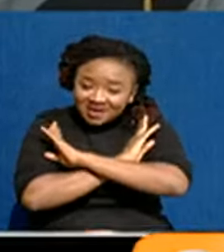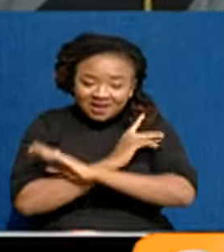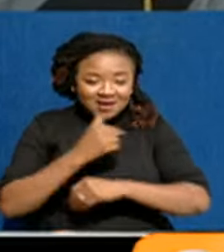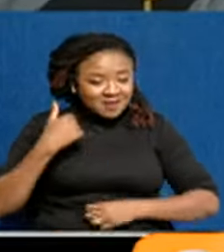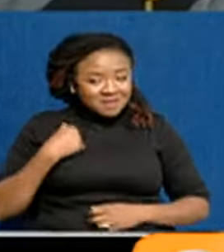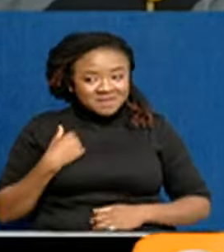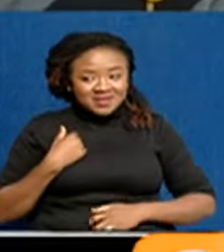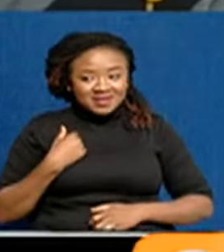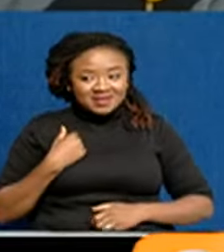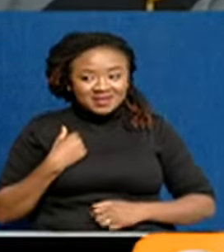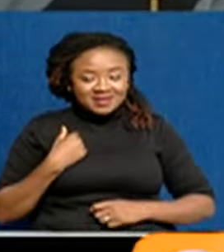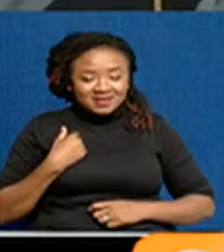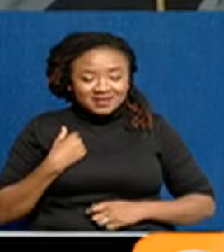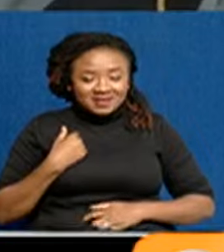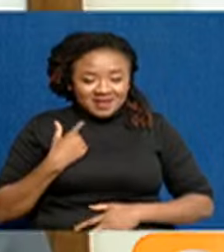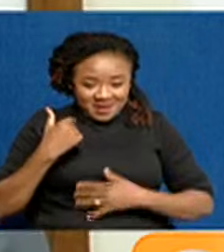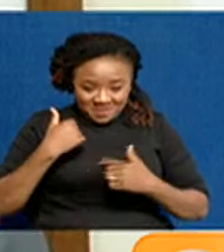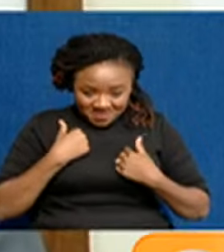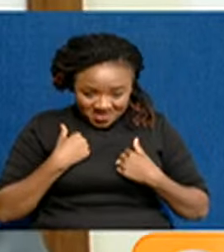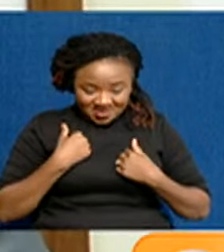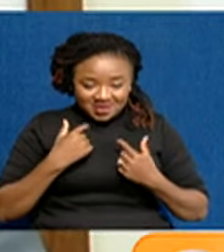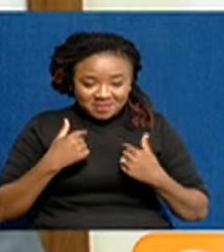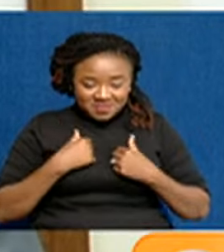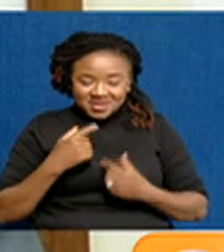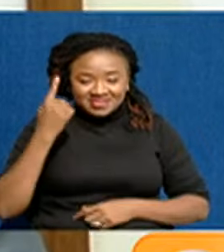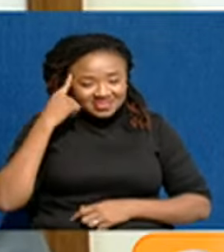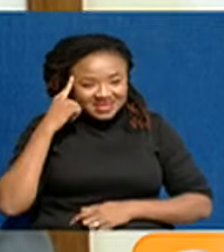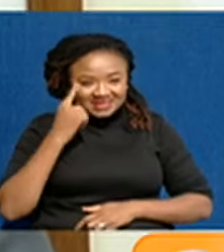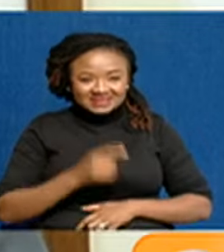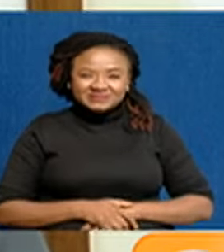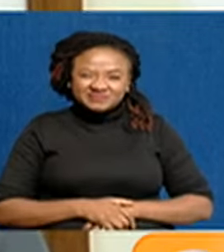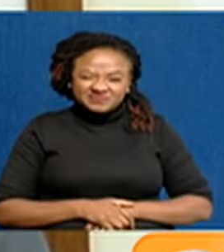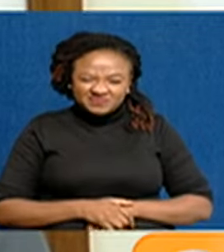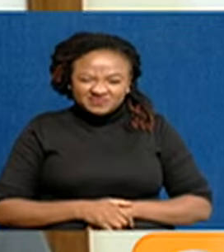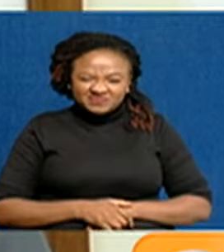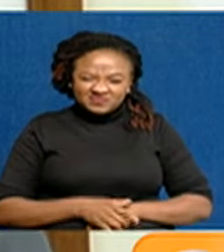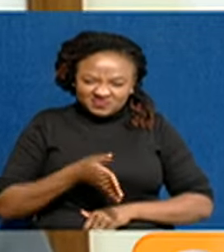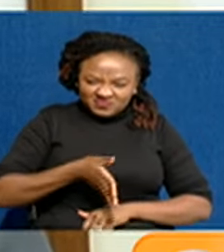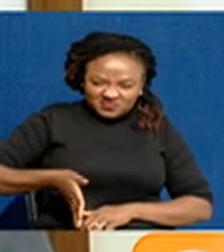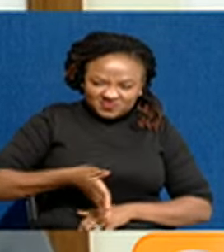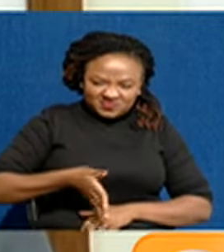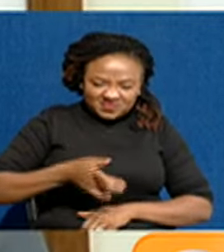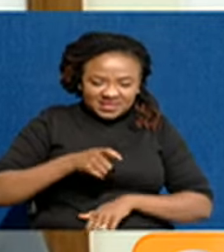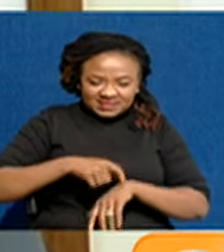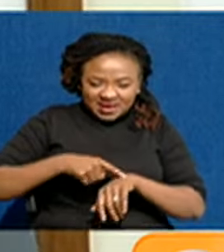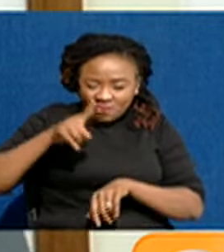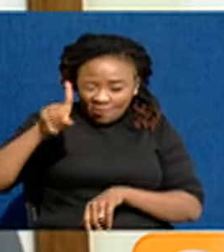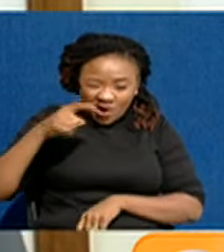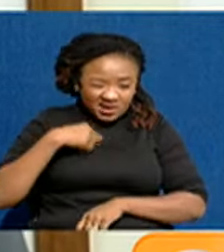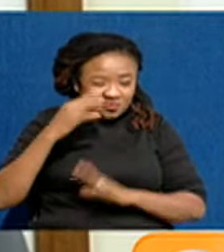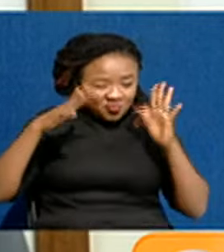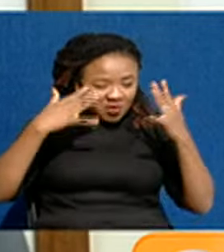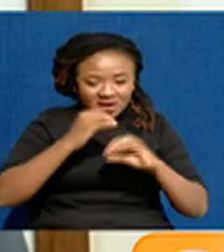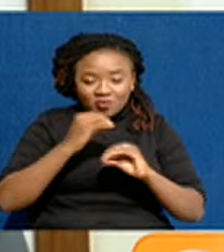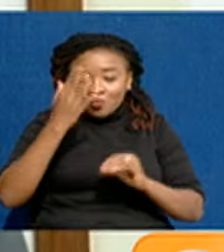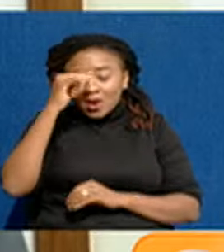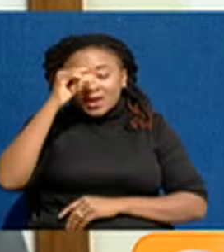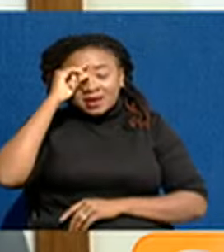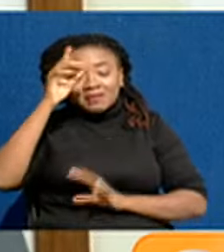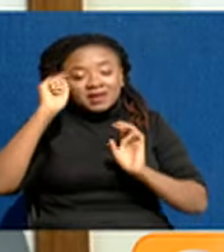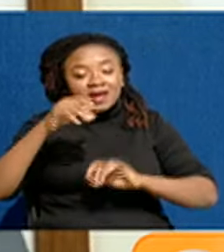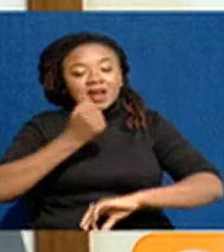I don't think in my humble submission that the fact that was set late at night is anything to worry, because government can take action any